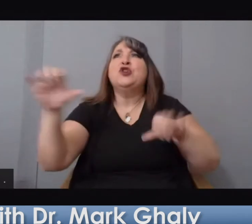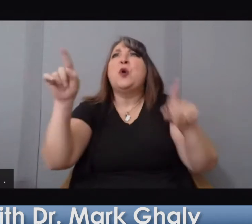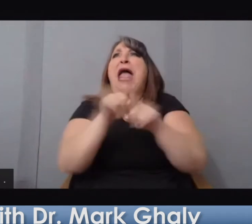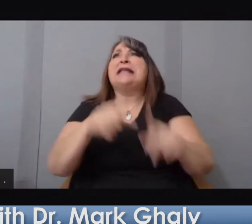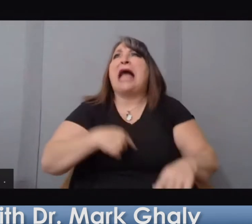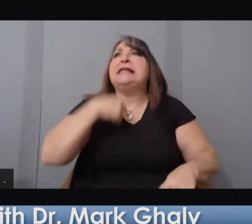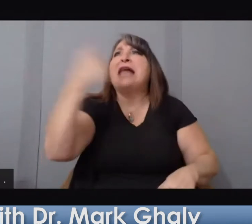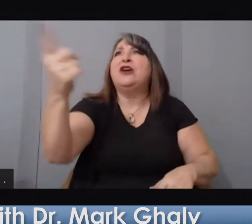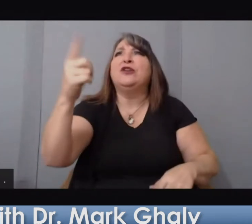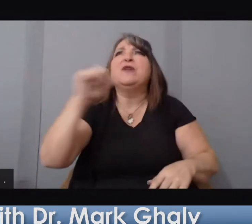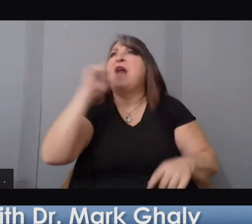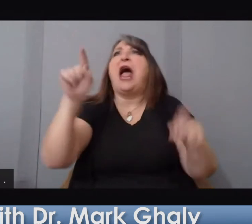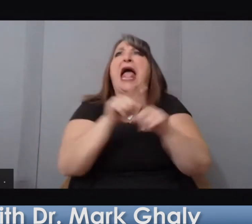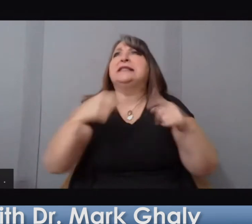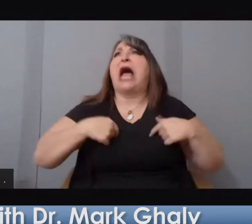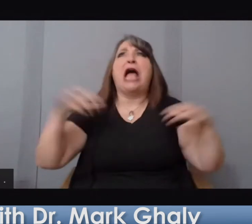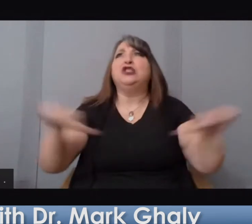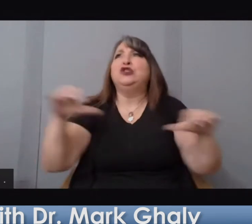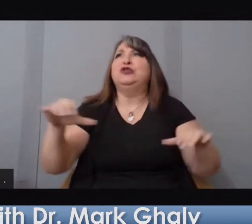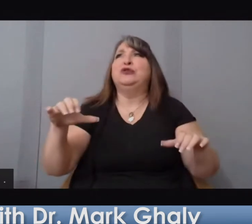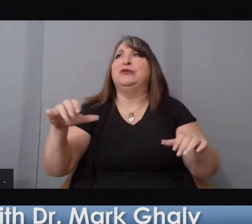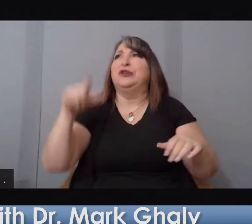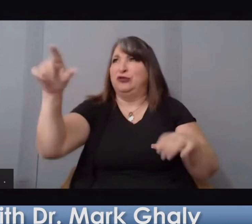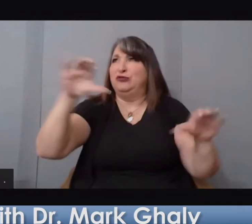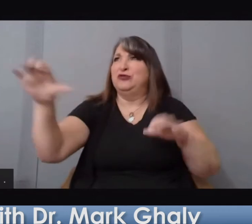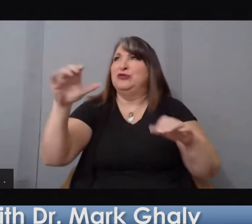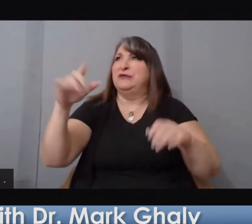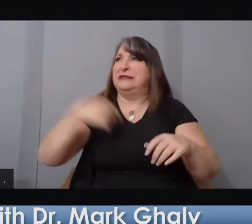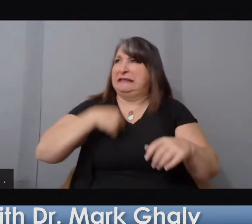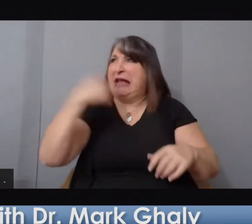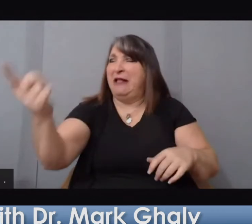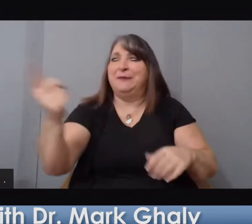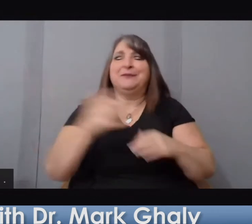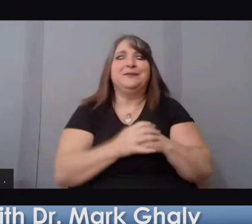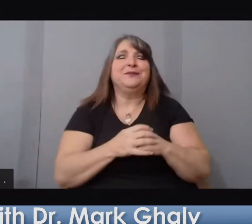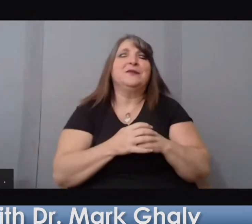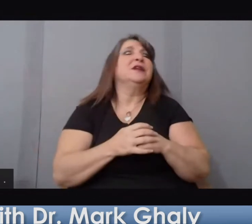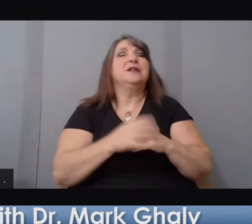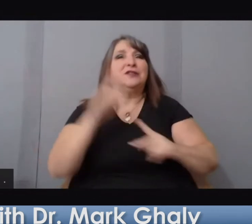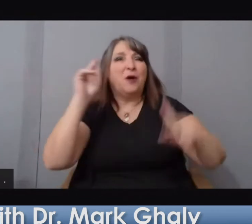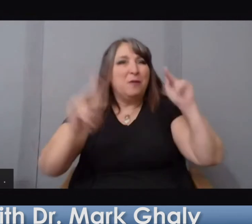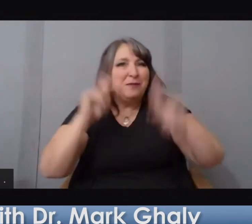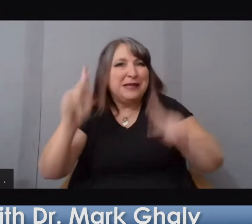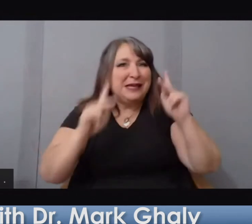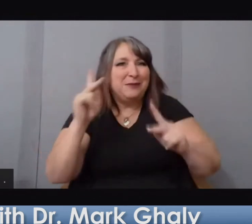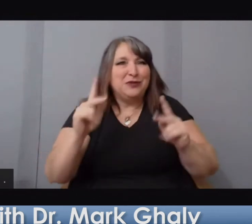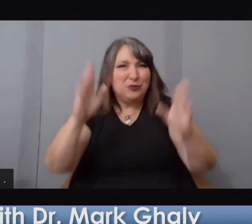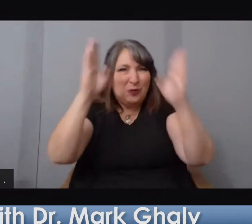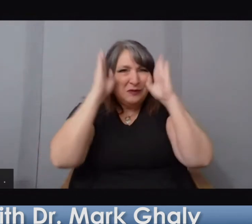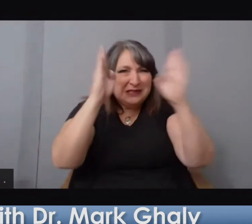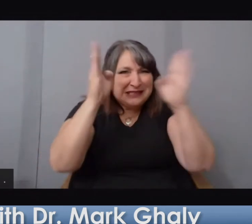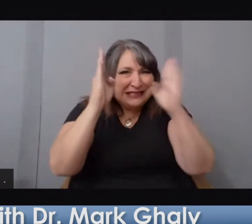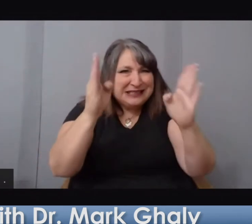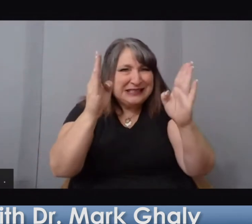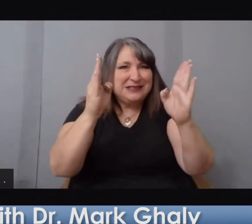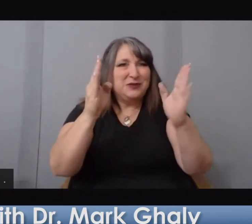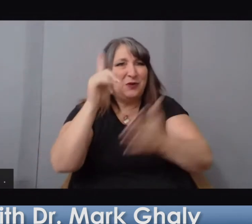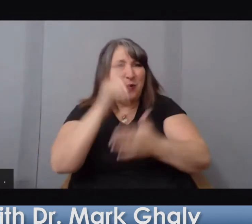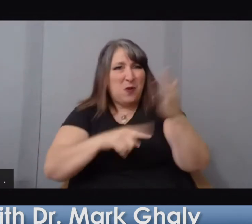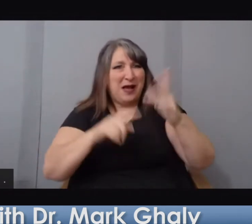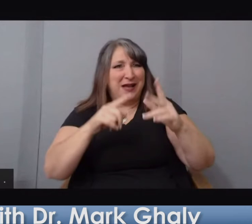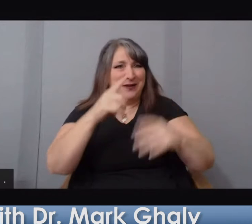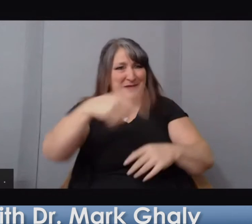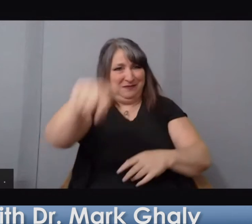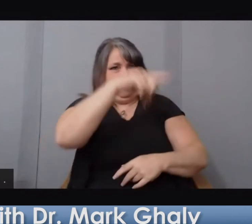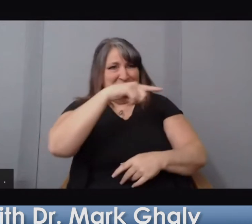say to those critics as you're trying to voluntarily, have people listen to what you have to say. And also, when it